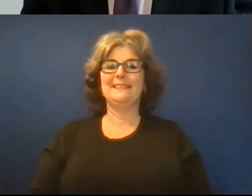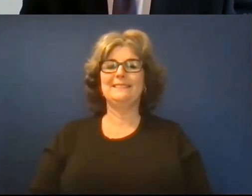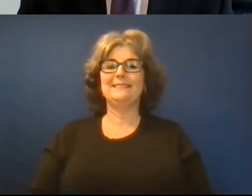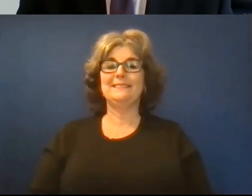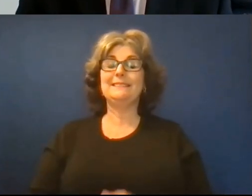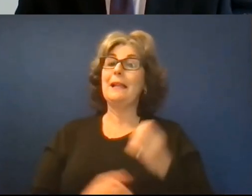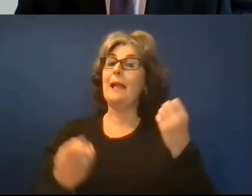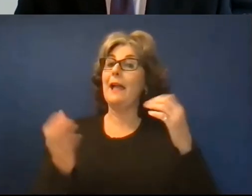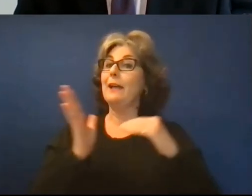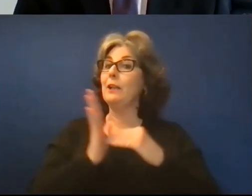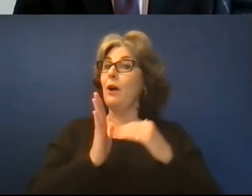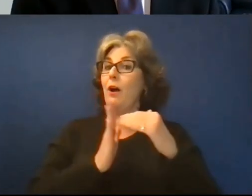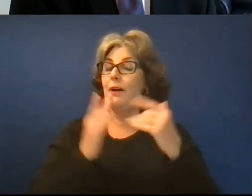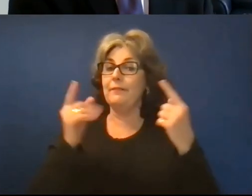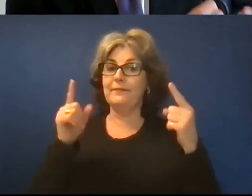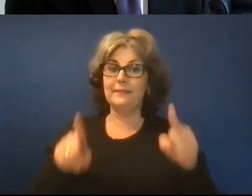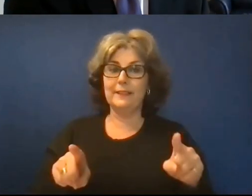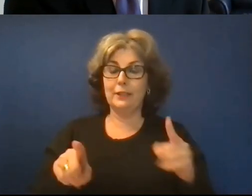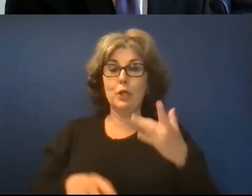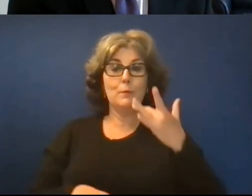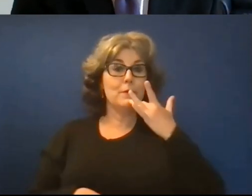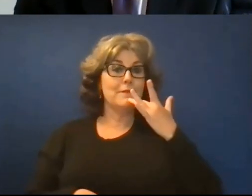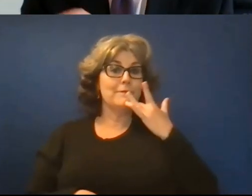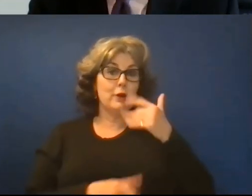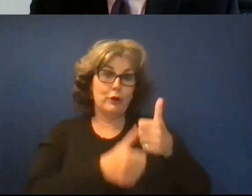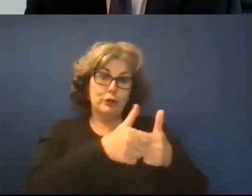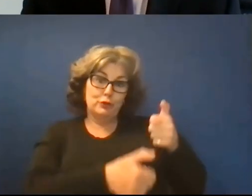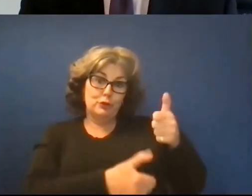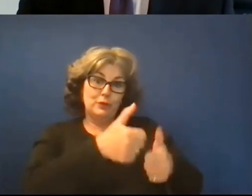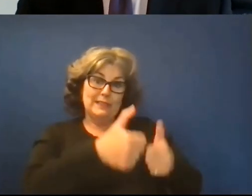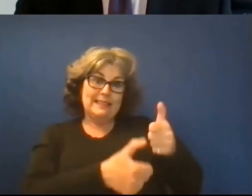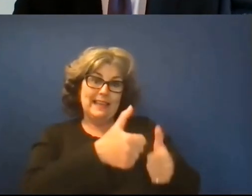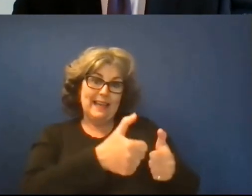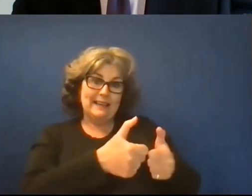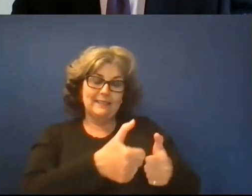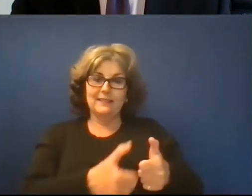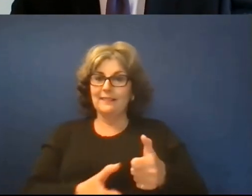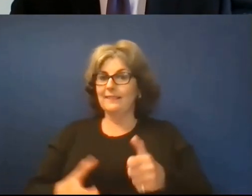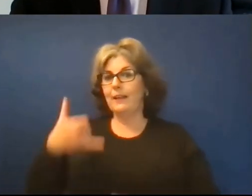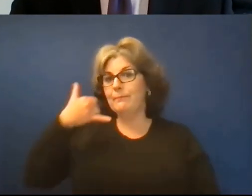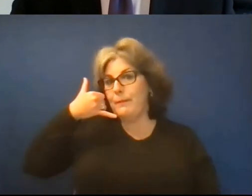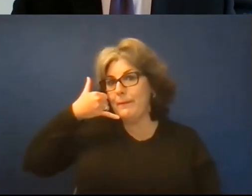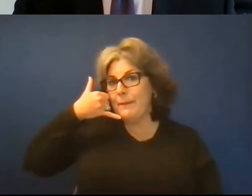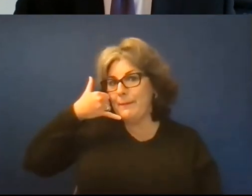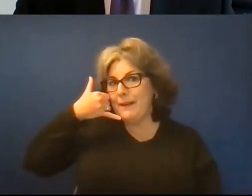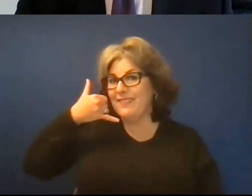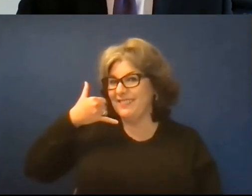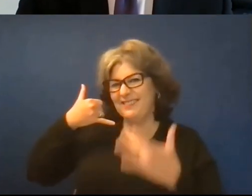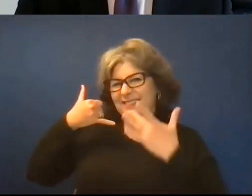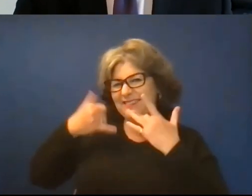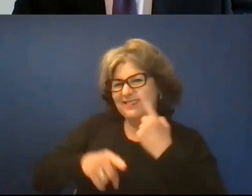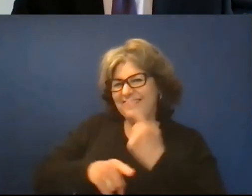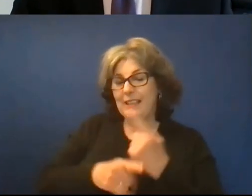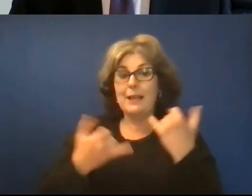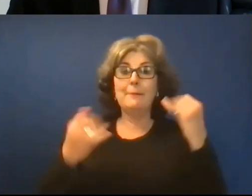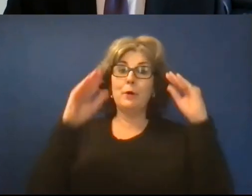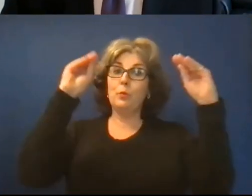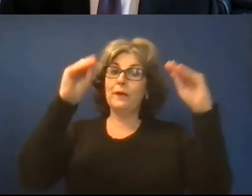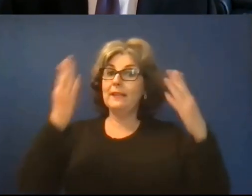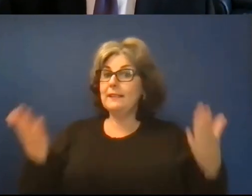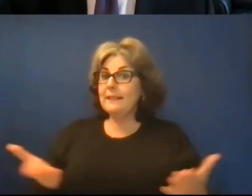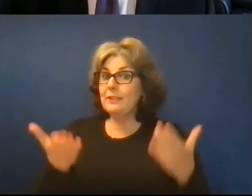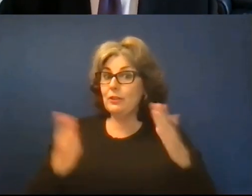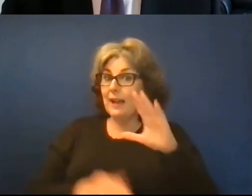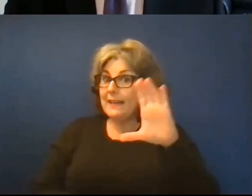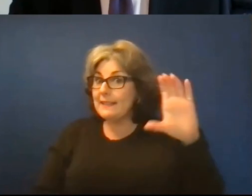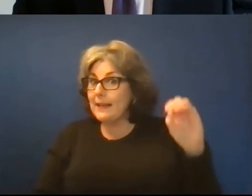And many times, we would prefer to send text messages than speak to people on the phone, right? And so what we teach as a